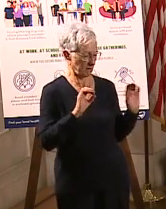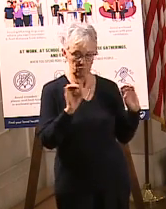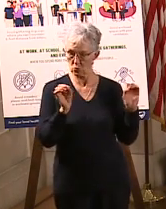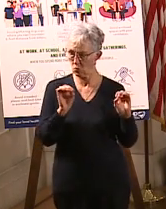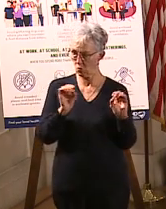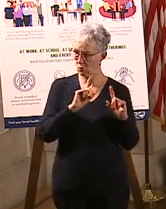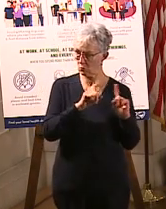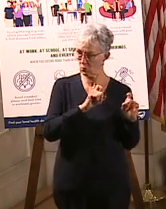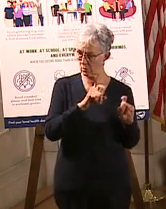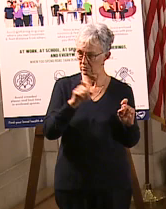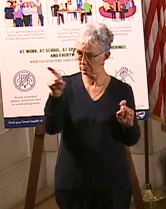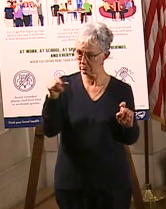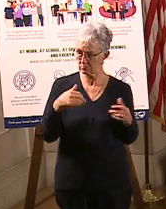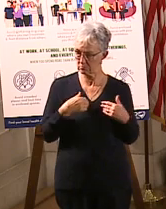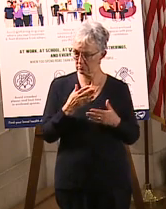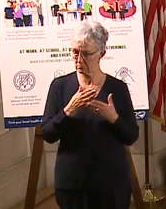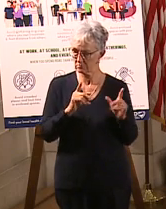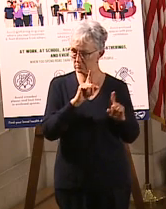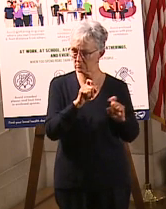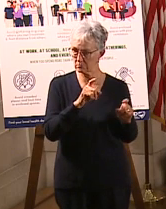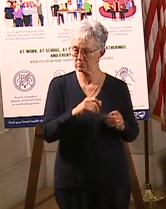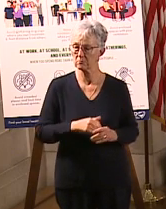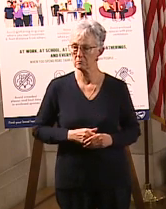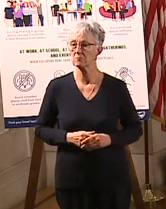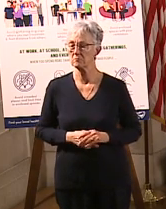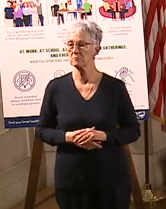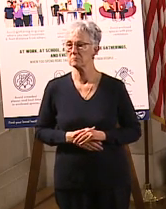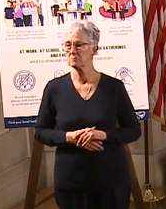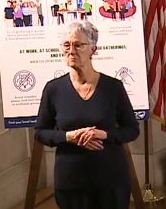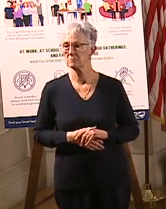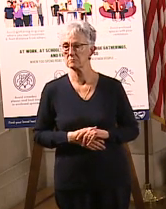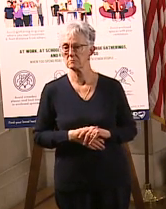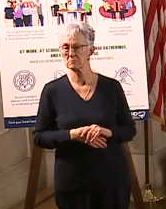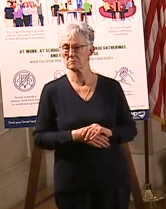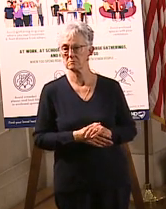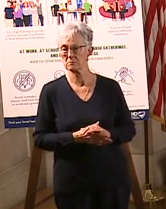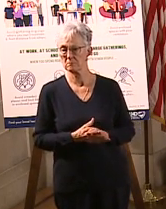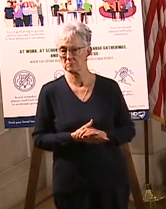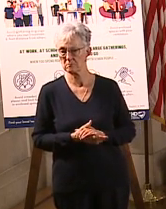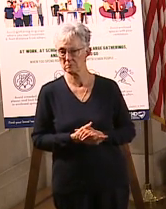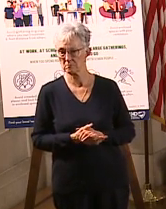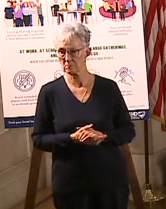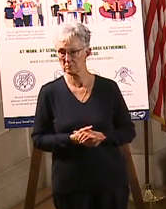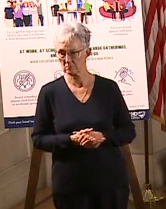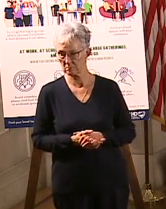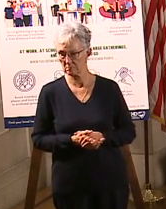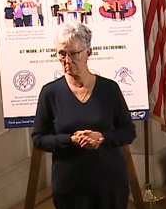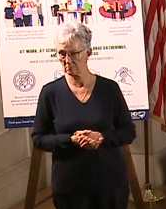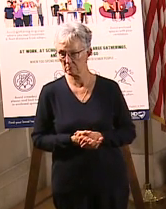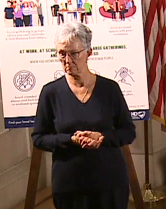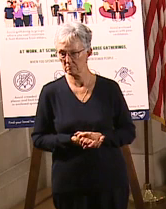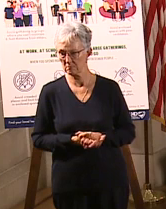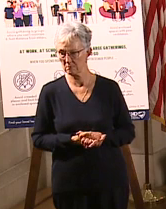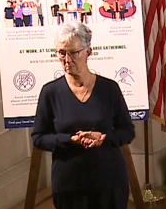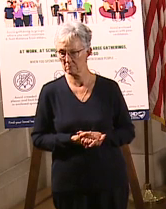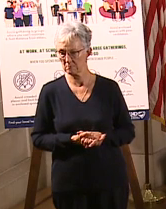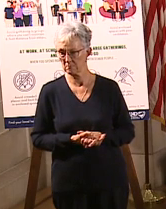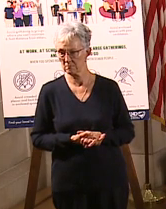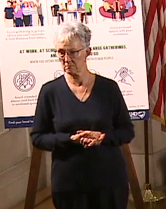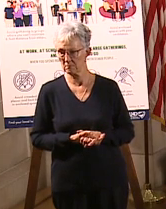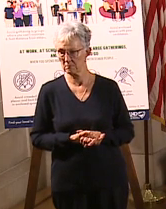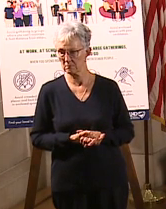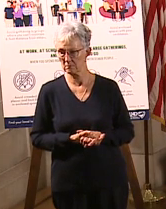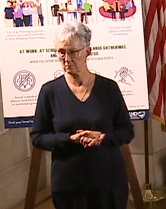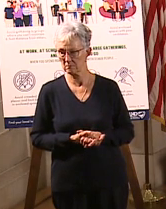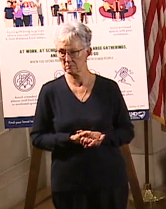do you have questions that were submitted ahead of time? Yep. Okay, great. The report says, we know there was a concern for a potential surge in cases coming